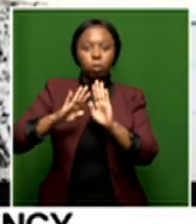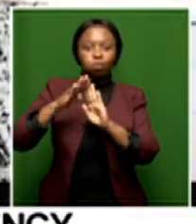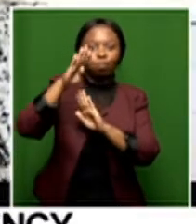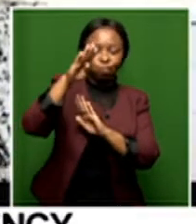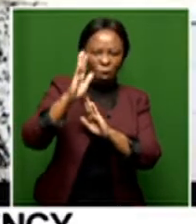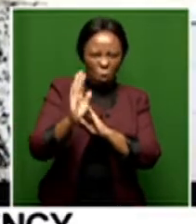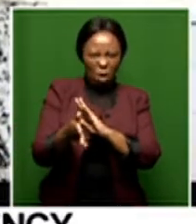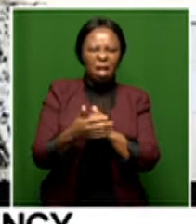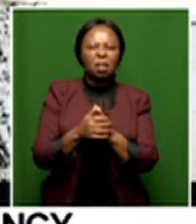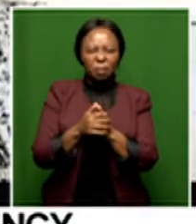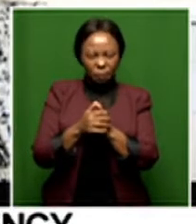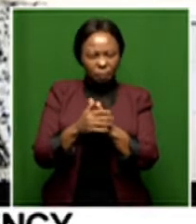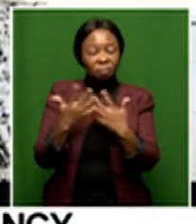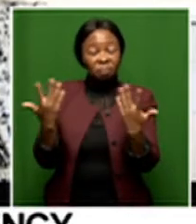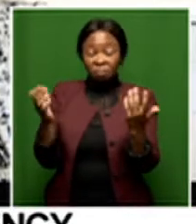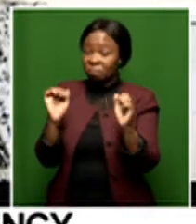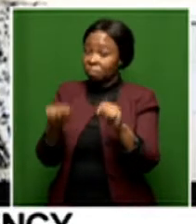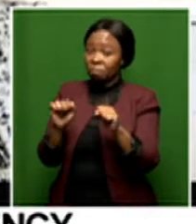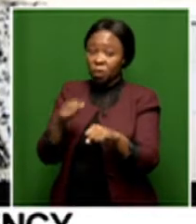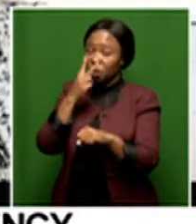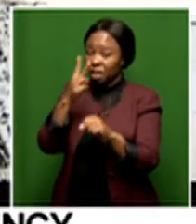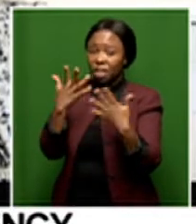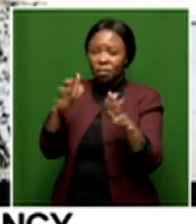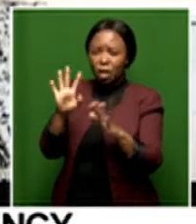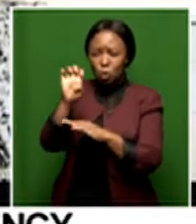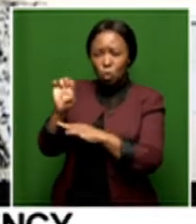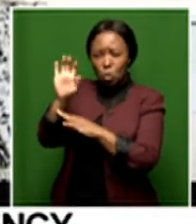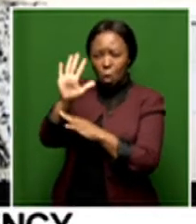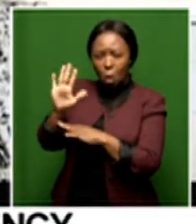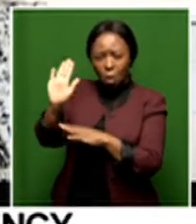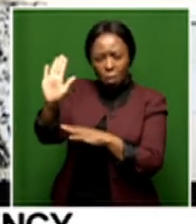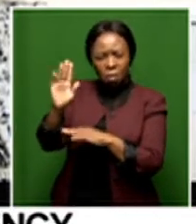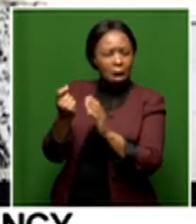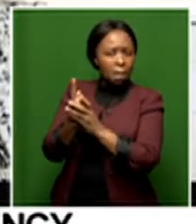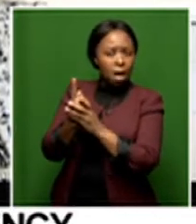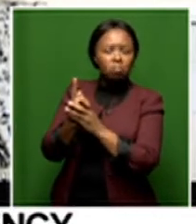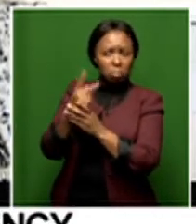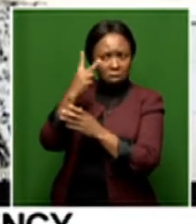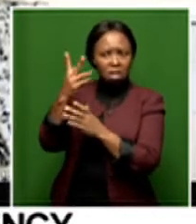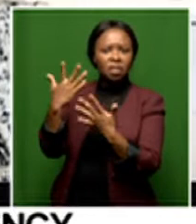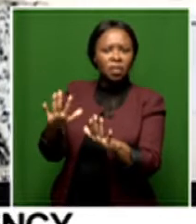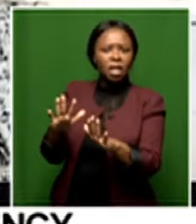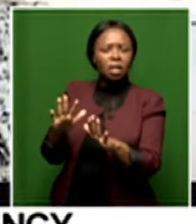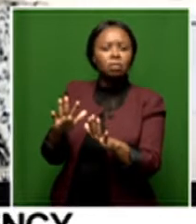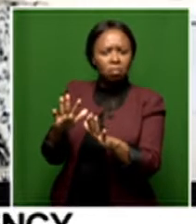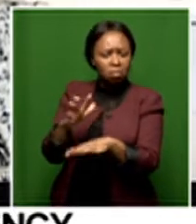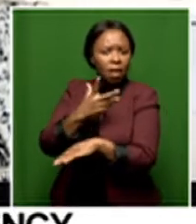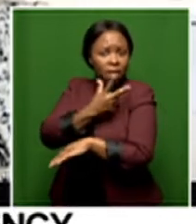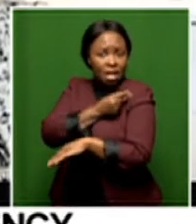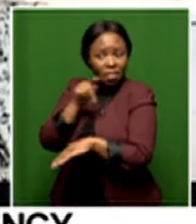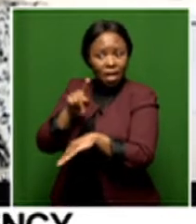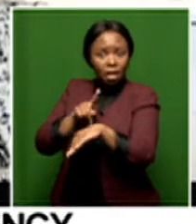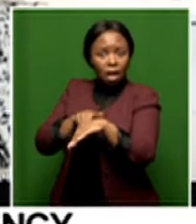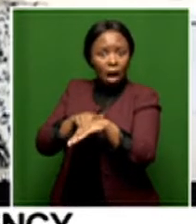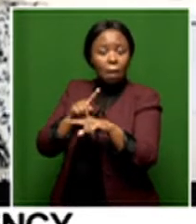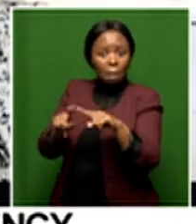a reality. It hasn't gone anywhere. And we've seen what has happened in Europe at the same time, even though they were vaccinating at the time,